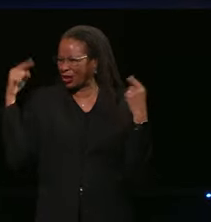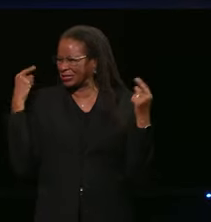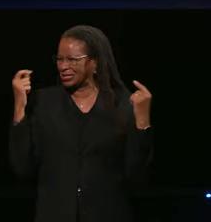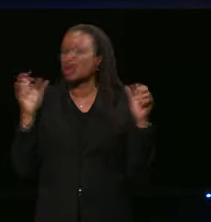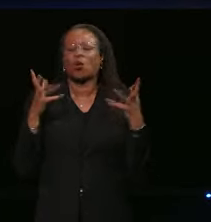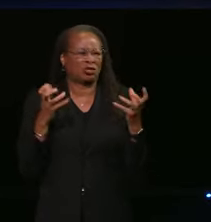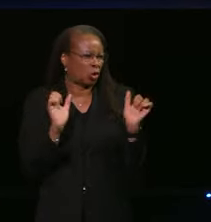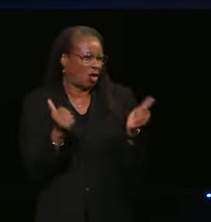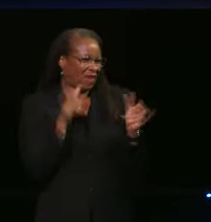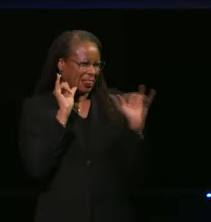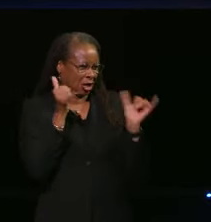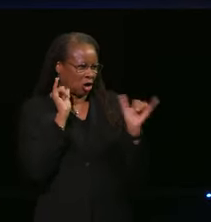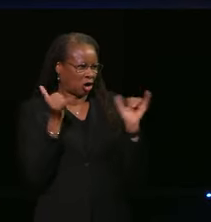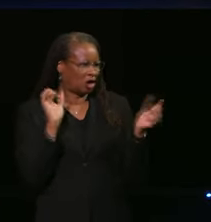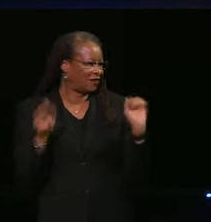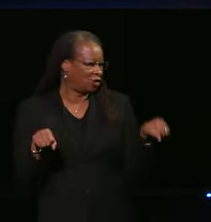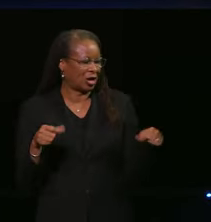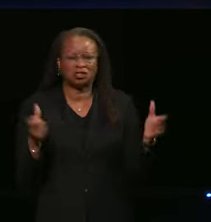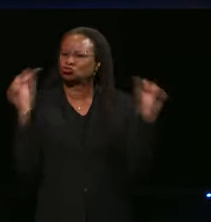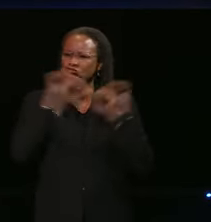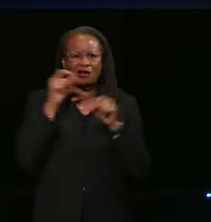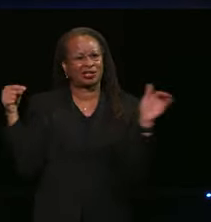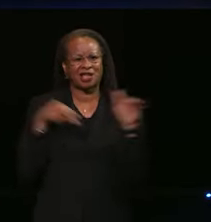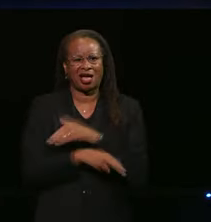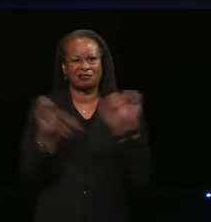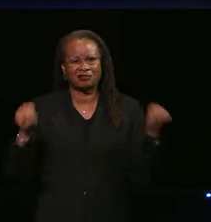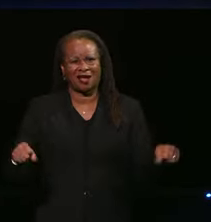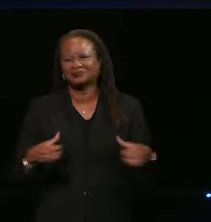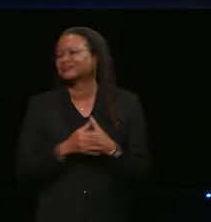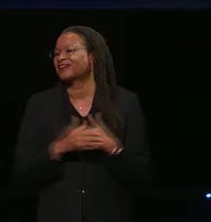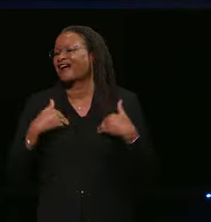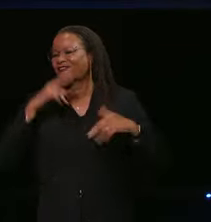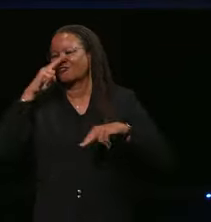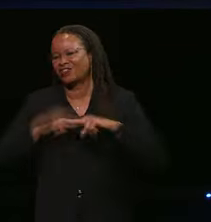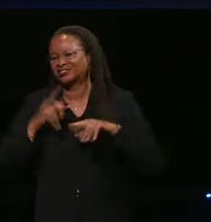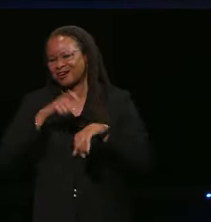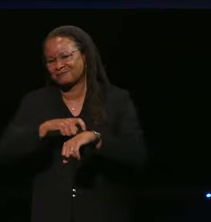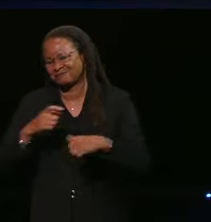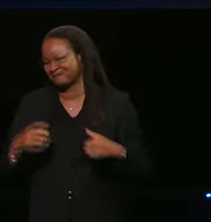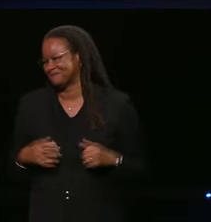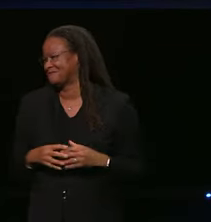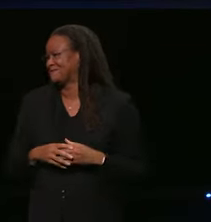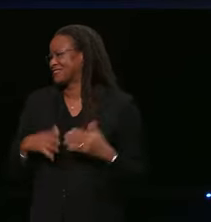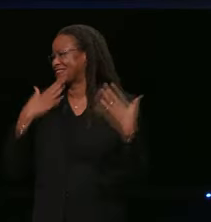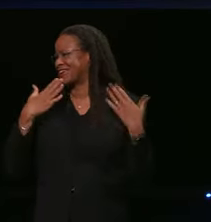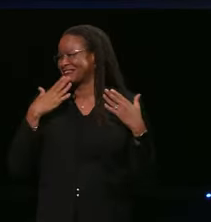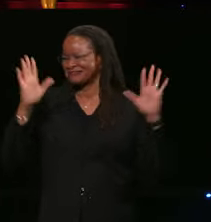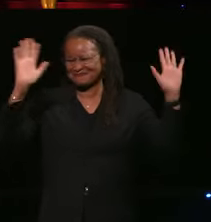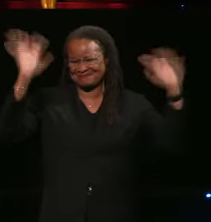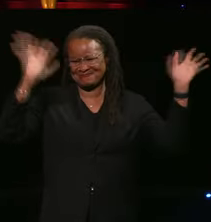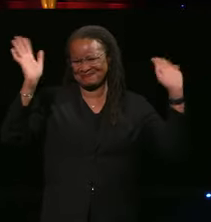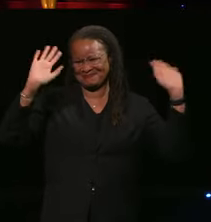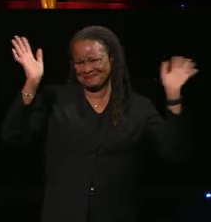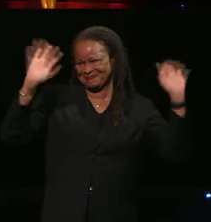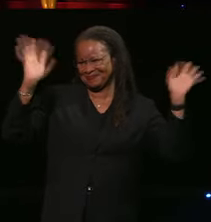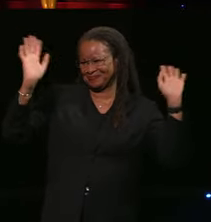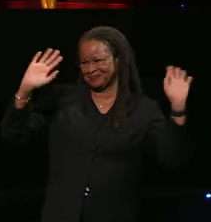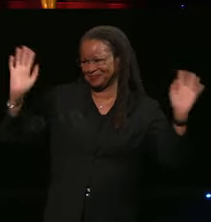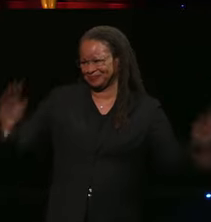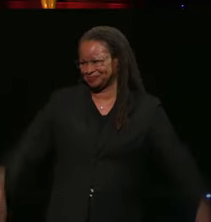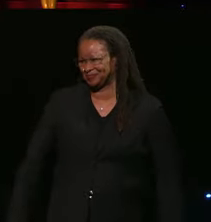gets liquored up. Everyone should be drunk as hell here and have a great time. All right. Thanks, guys. Thanks, everybody.